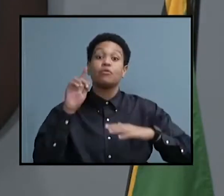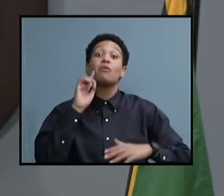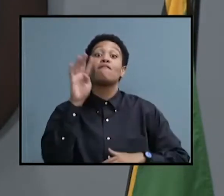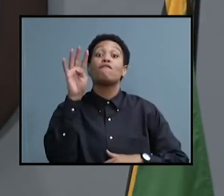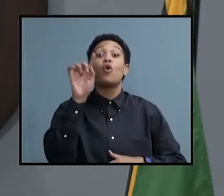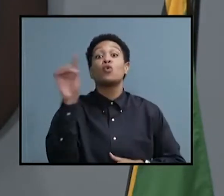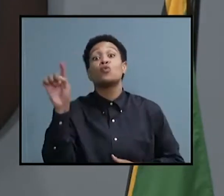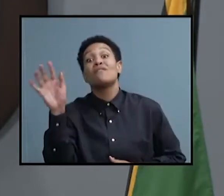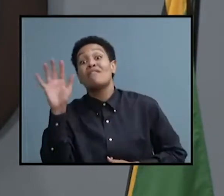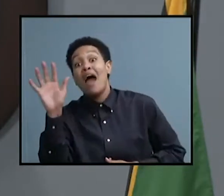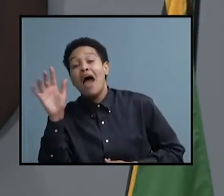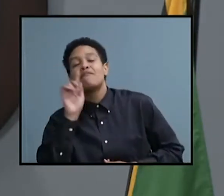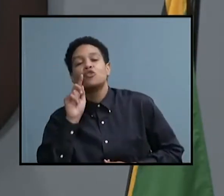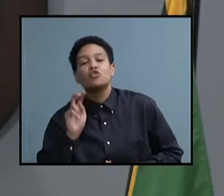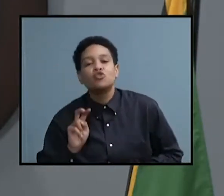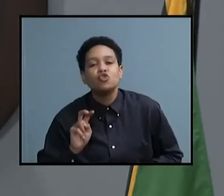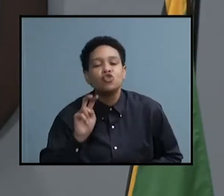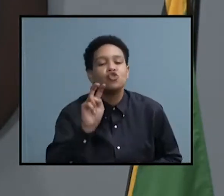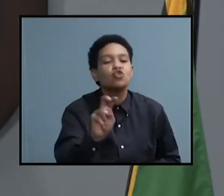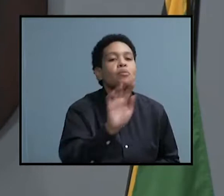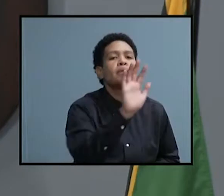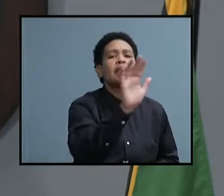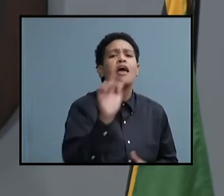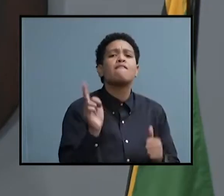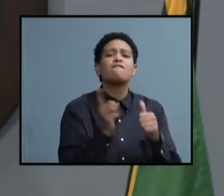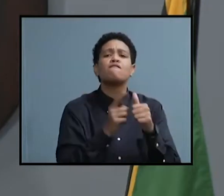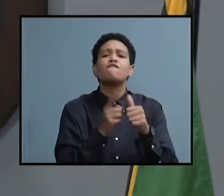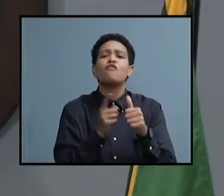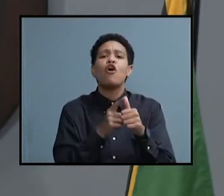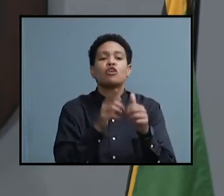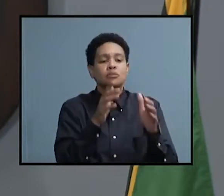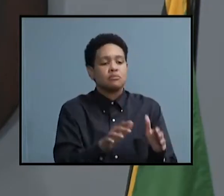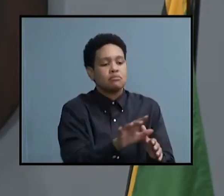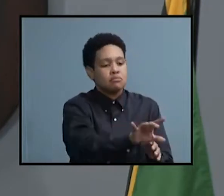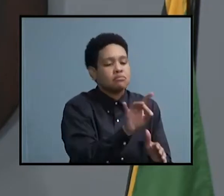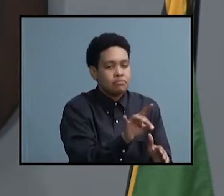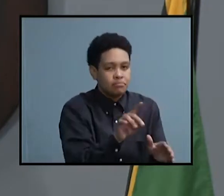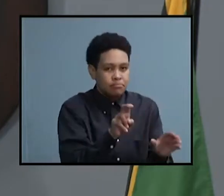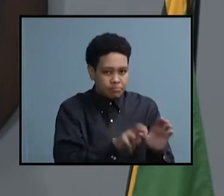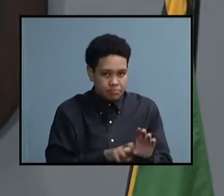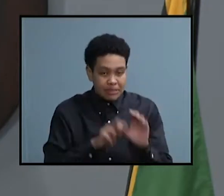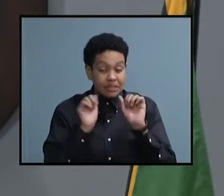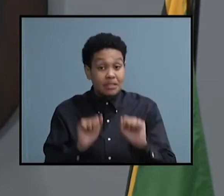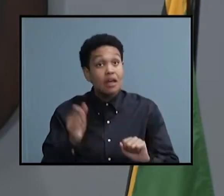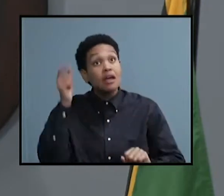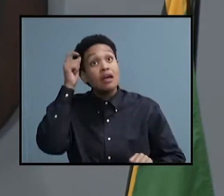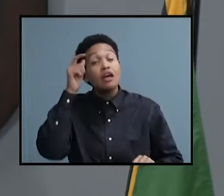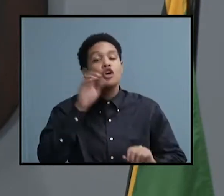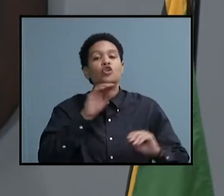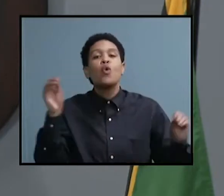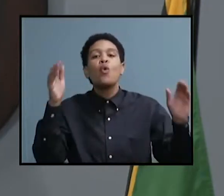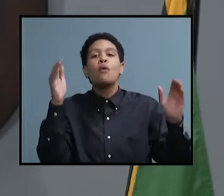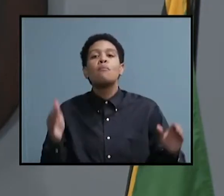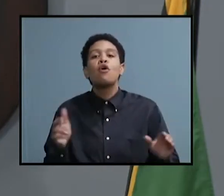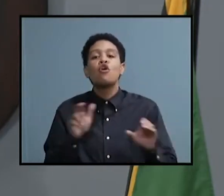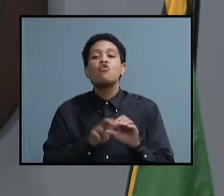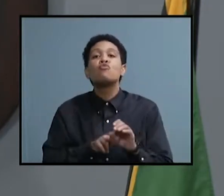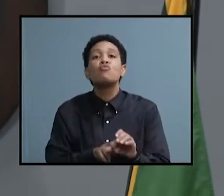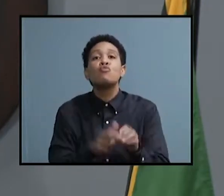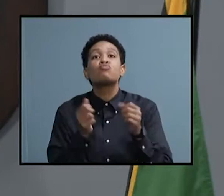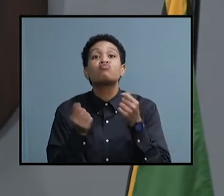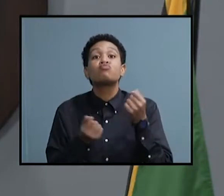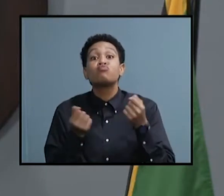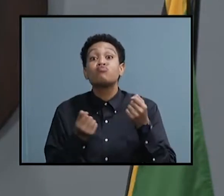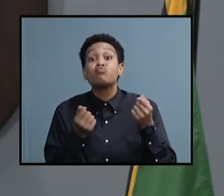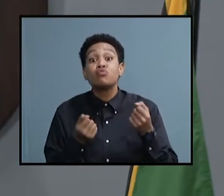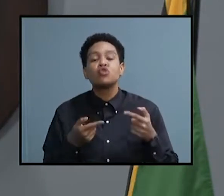2020, to travel to their first passenger pickup. No passenger must be transported in their